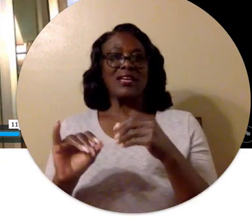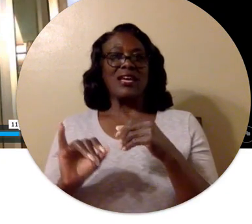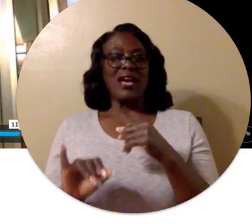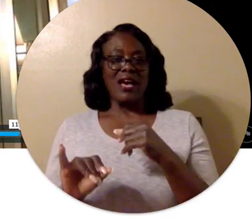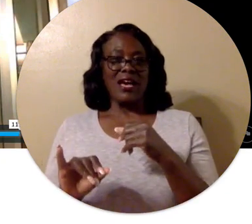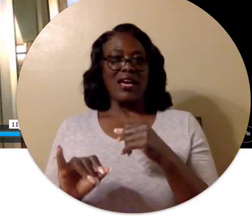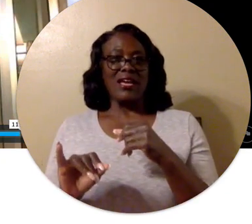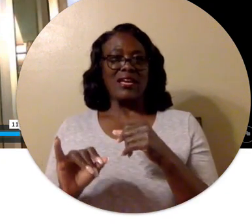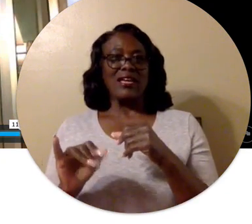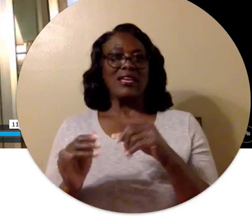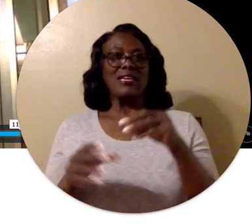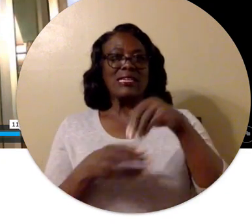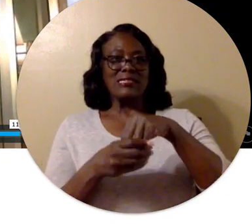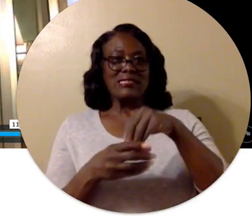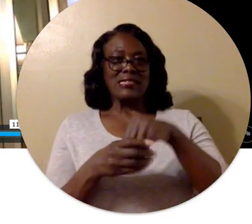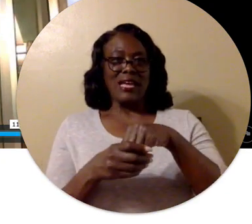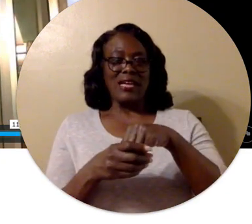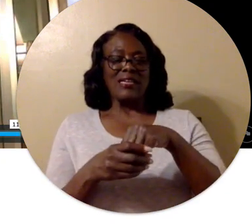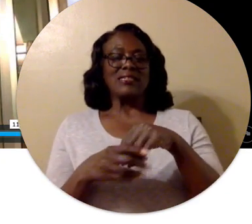I stands for inside.